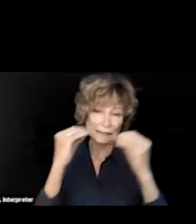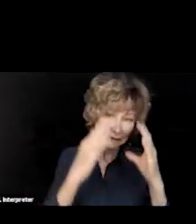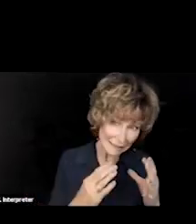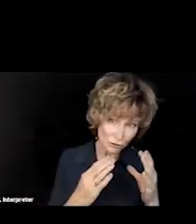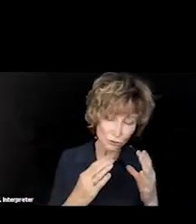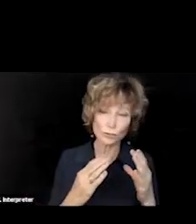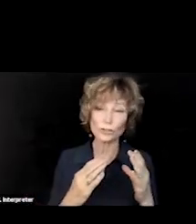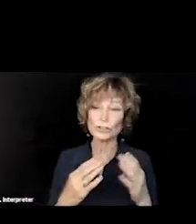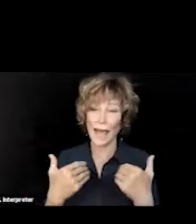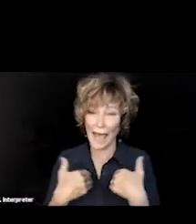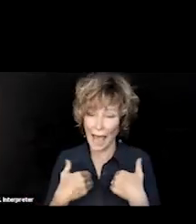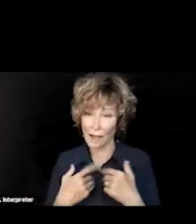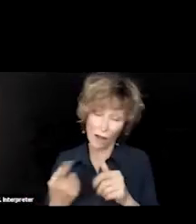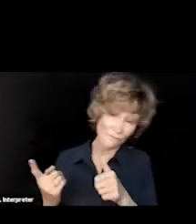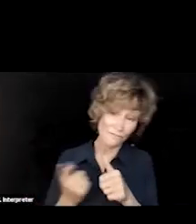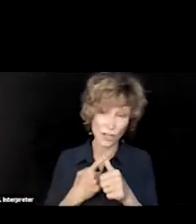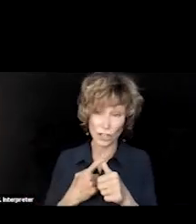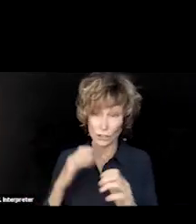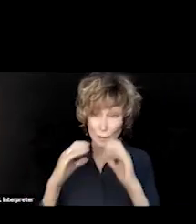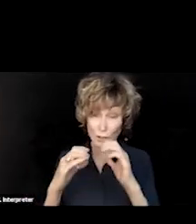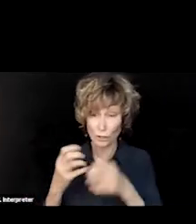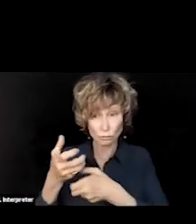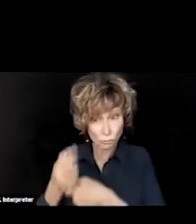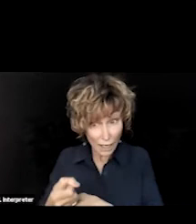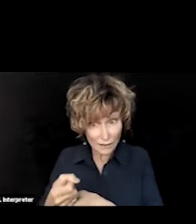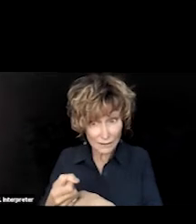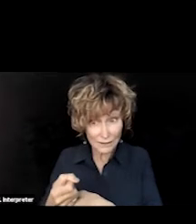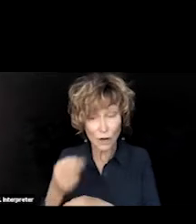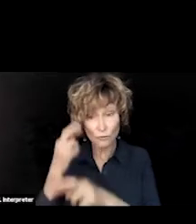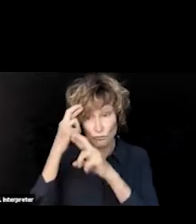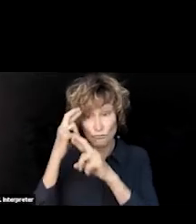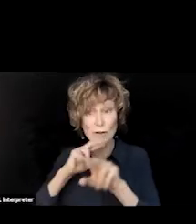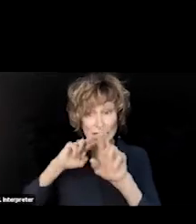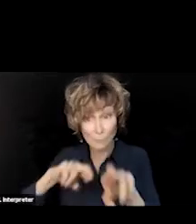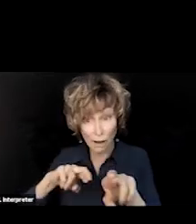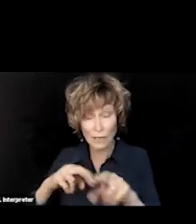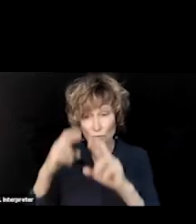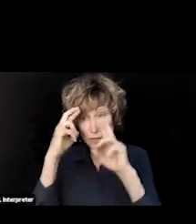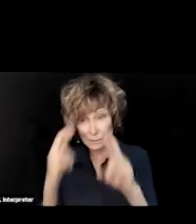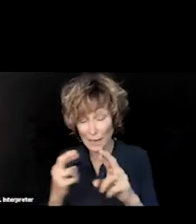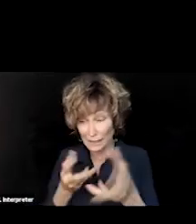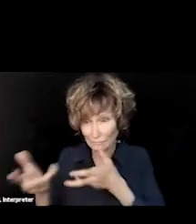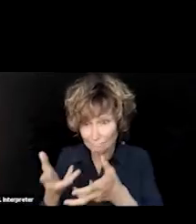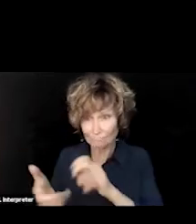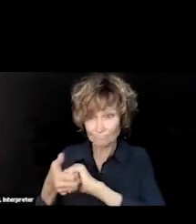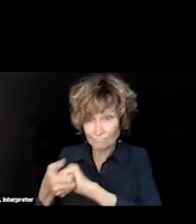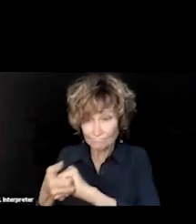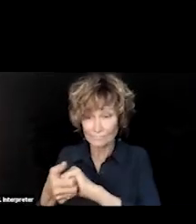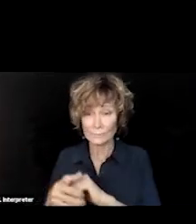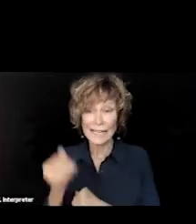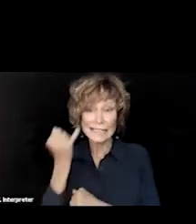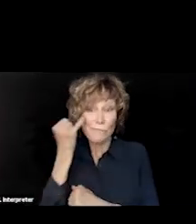on mutual trust, culturally responsive, and respectful, collaborative, and interactive. What